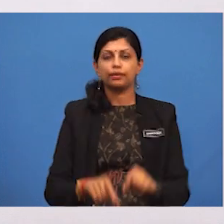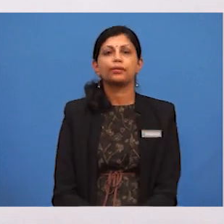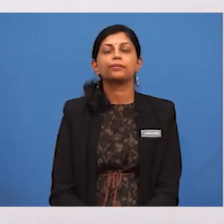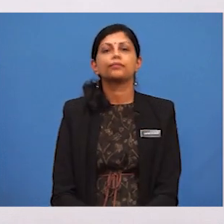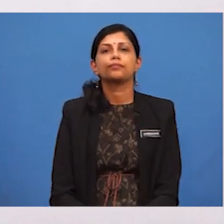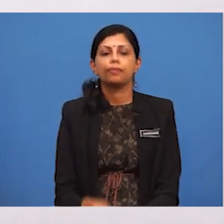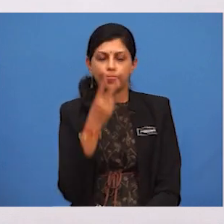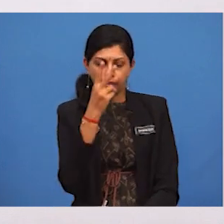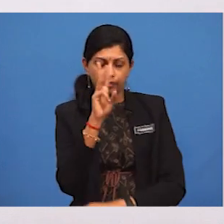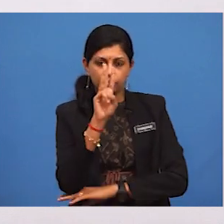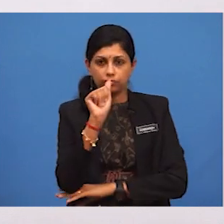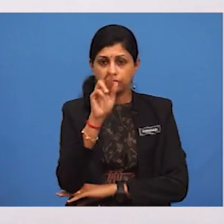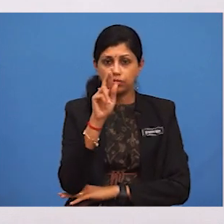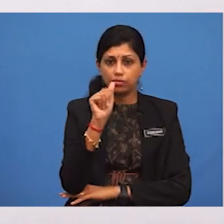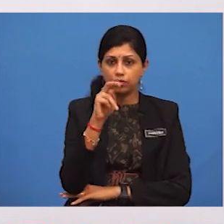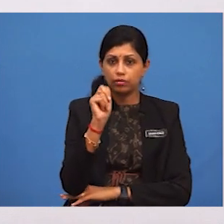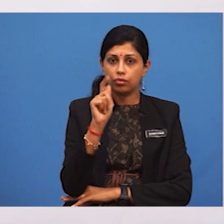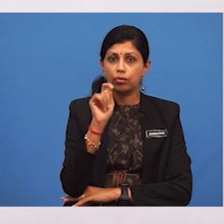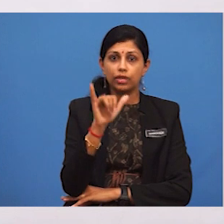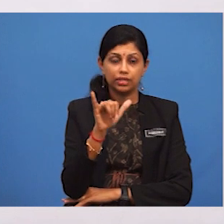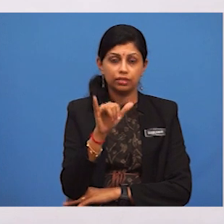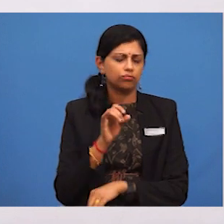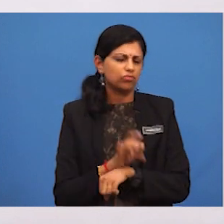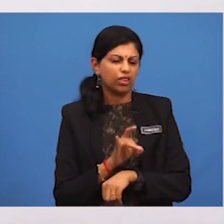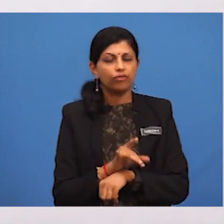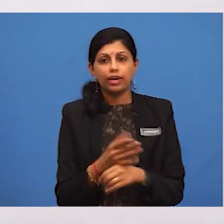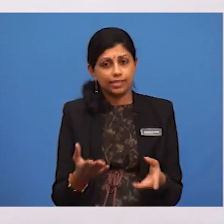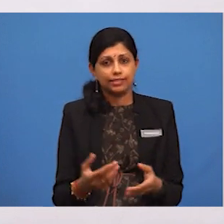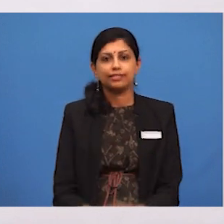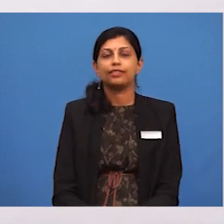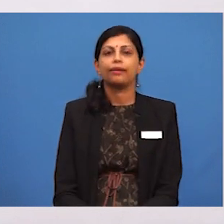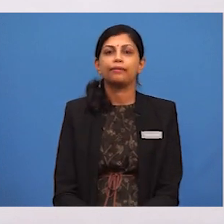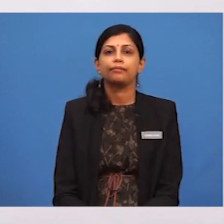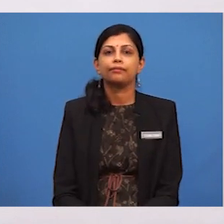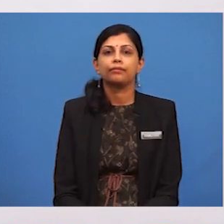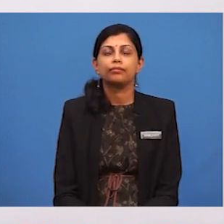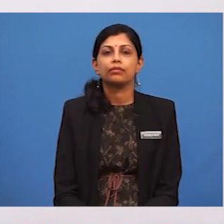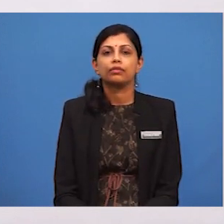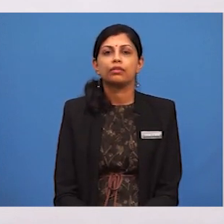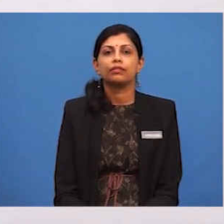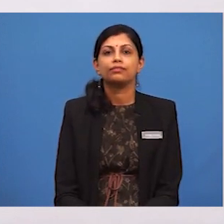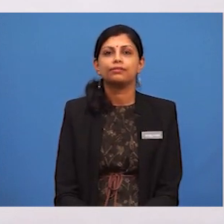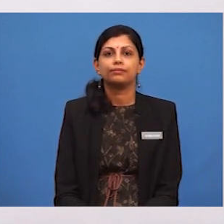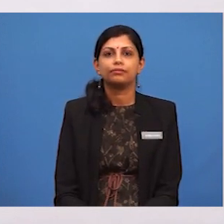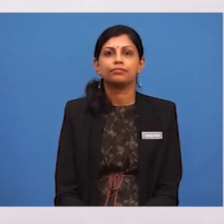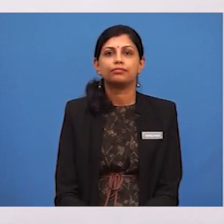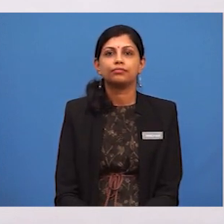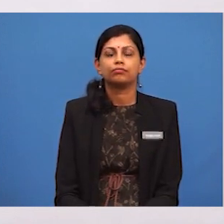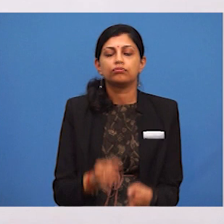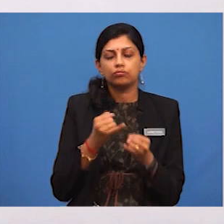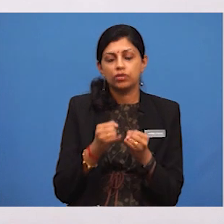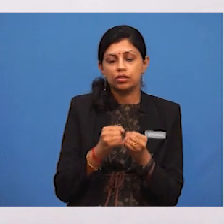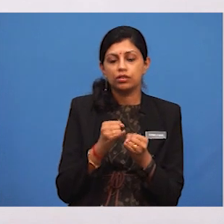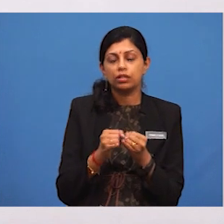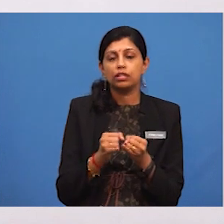check that the laptop is in good condition before you bring it back with you. I pray that you are no